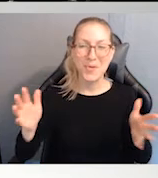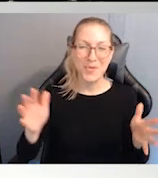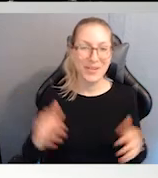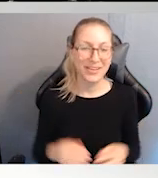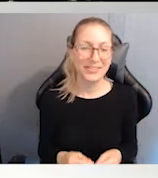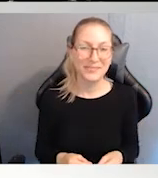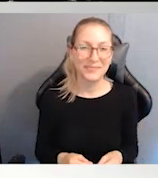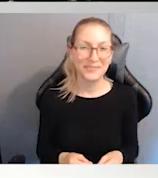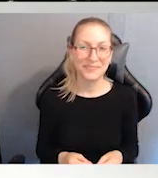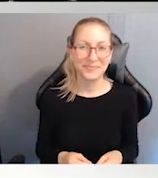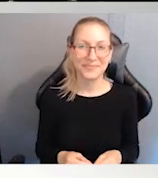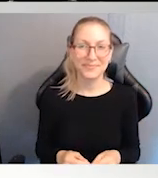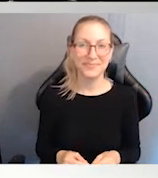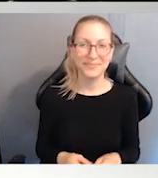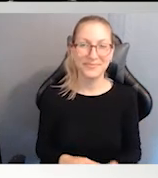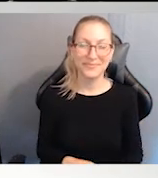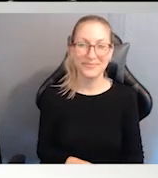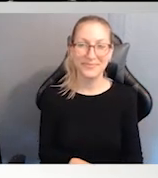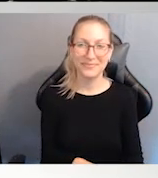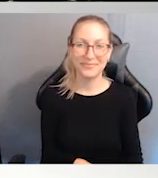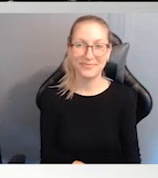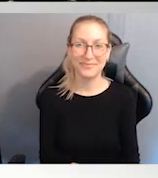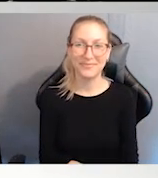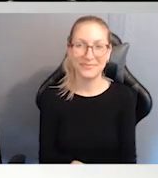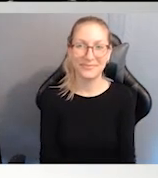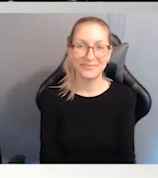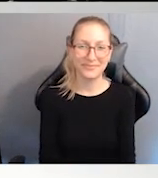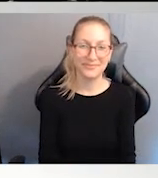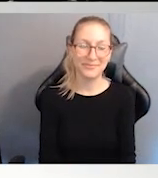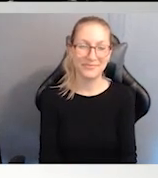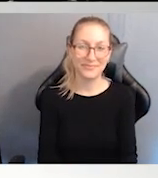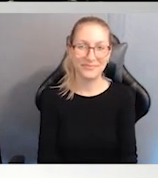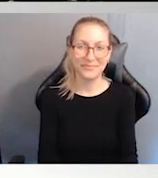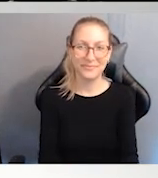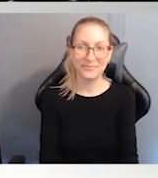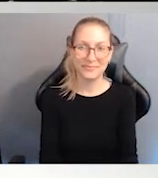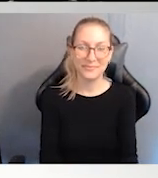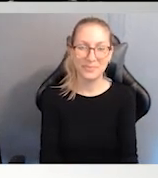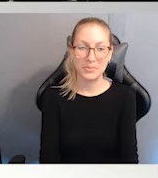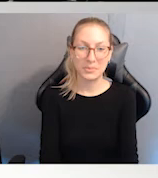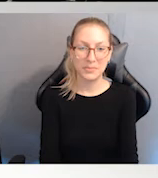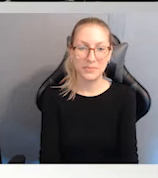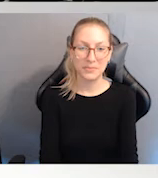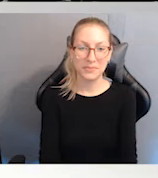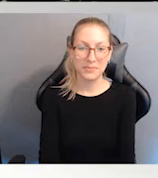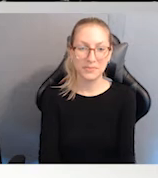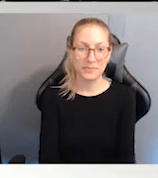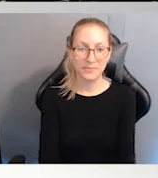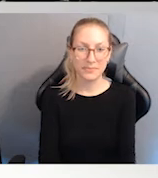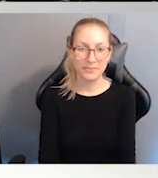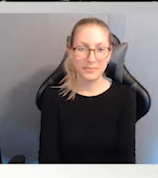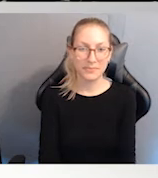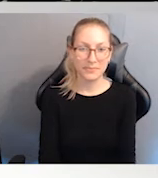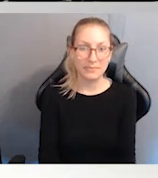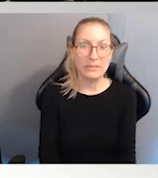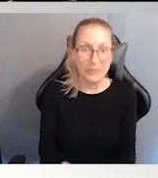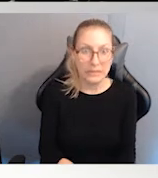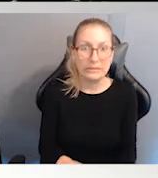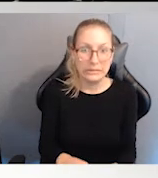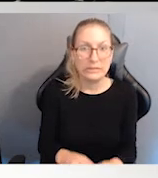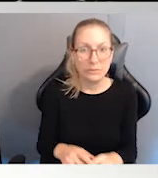Come on, Kate. Okay, well, we're going to run out of time.